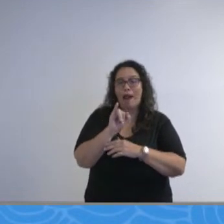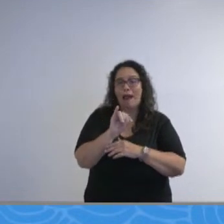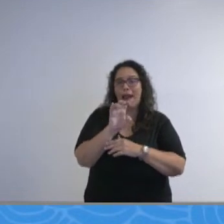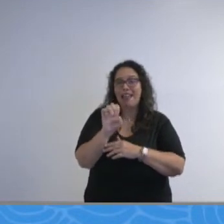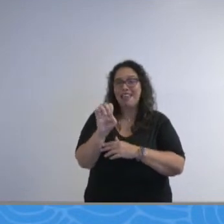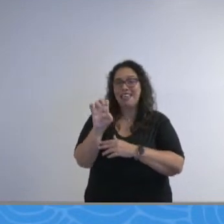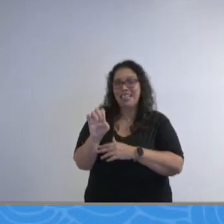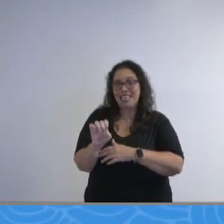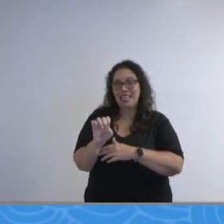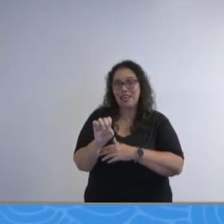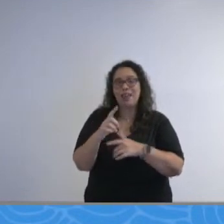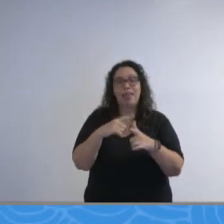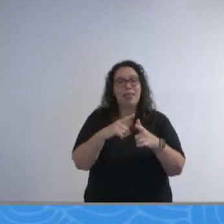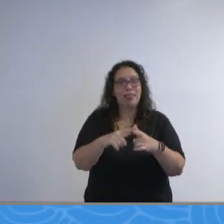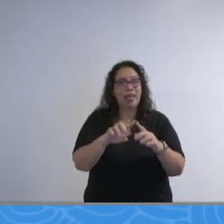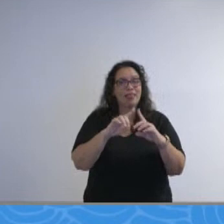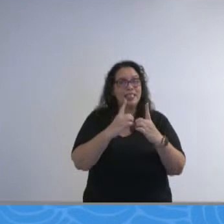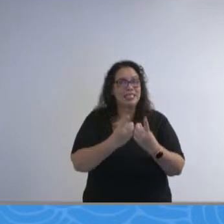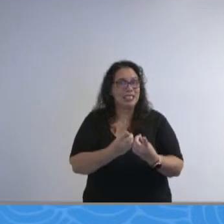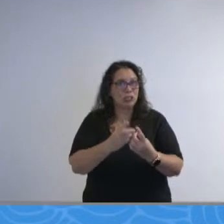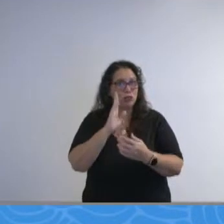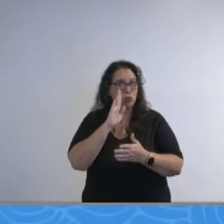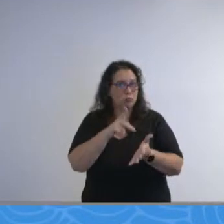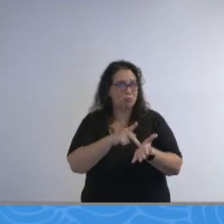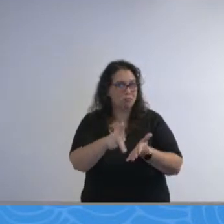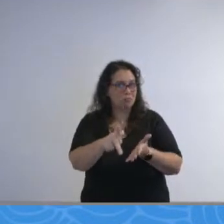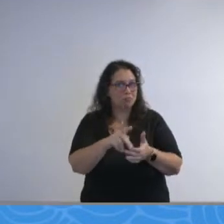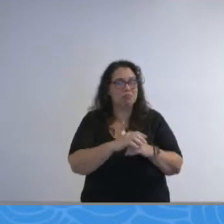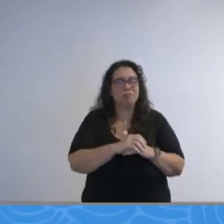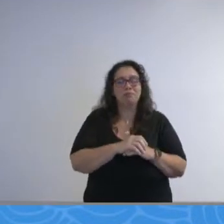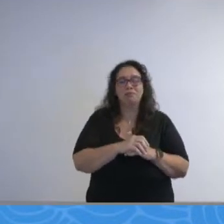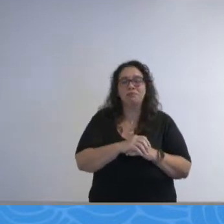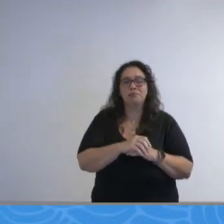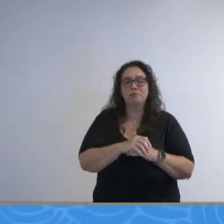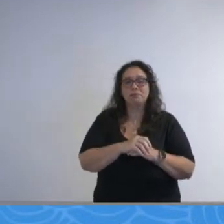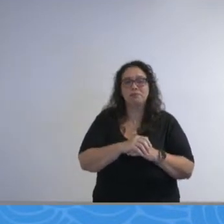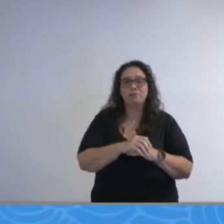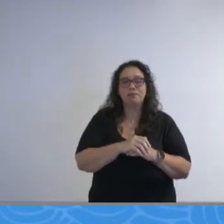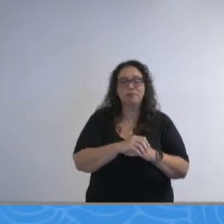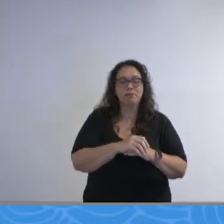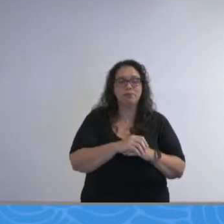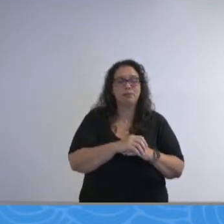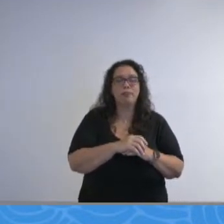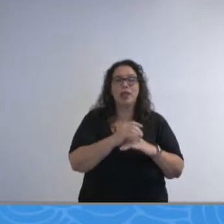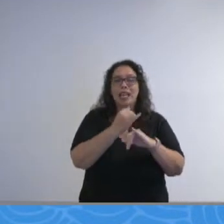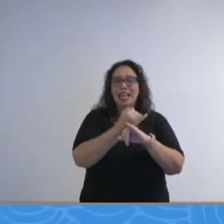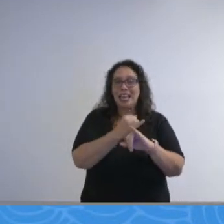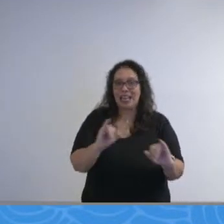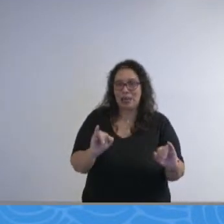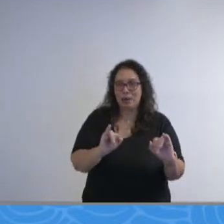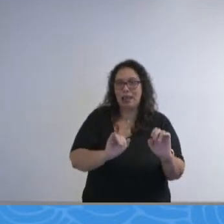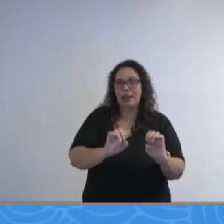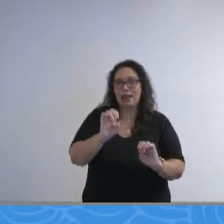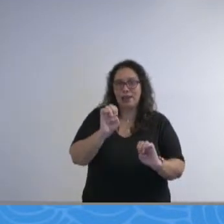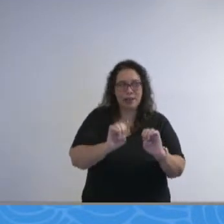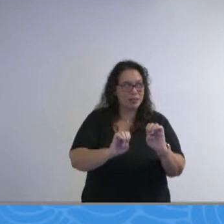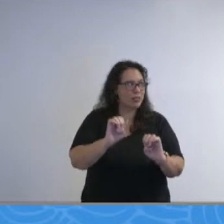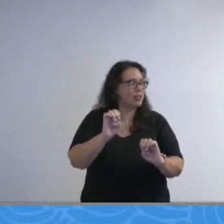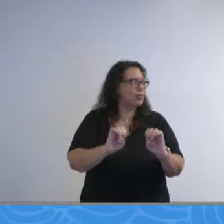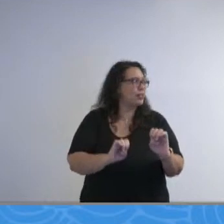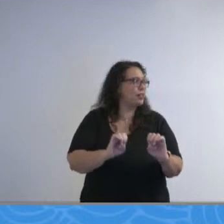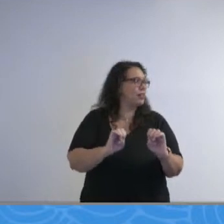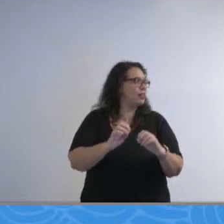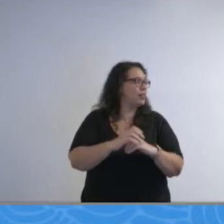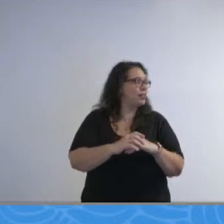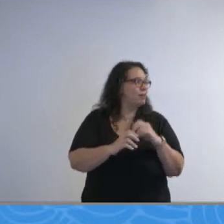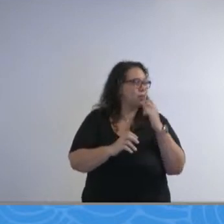district's expense. Let's talk about the independent evaluation on behalf of the